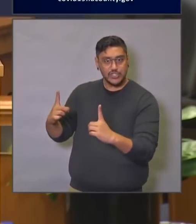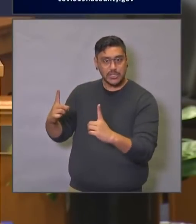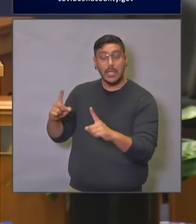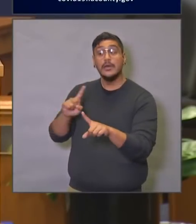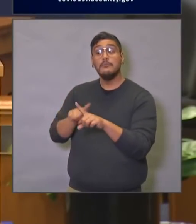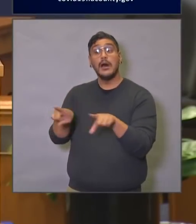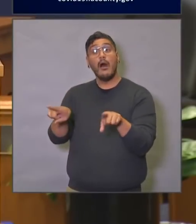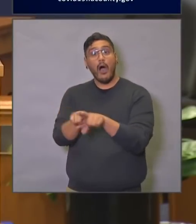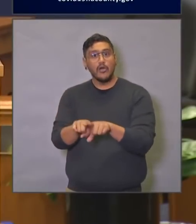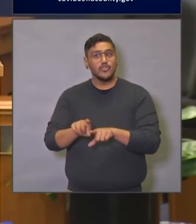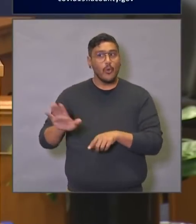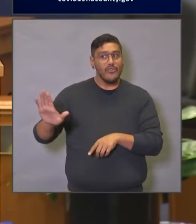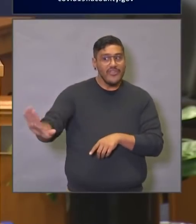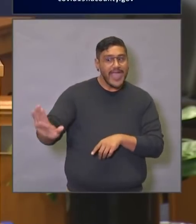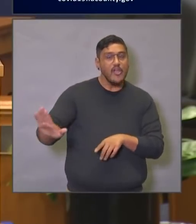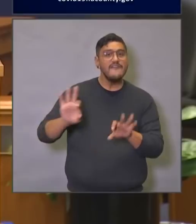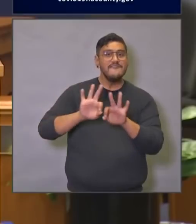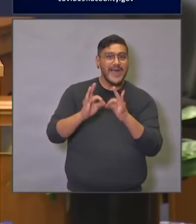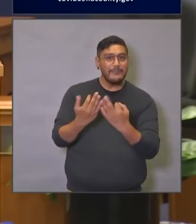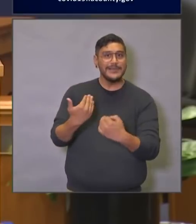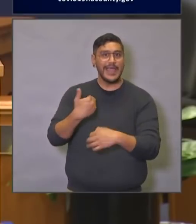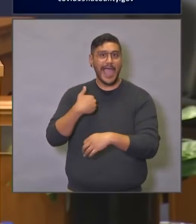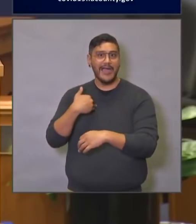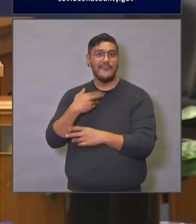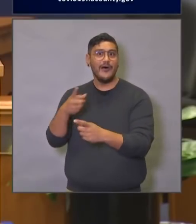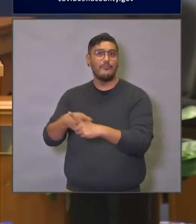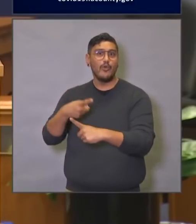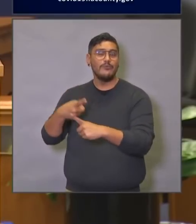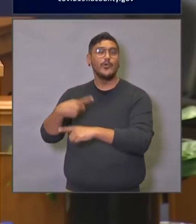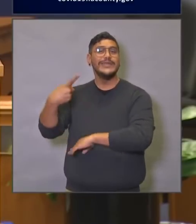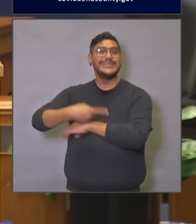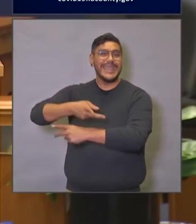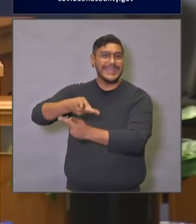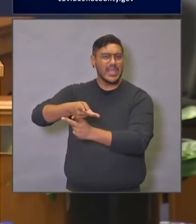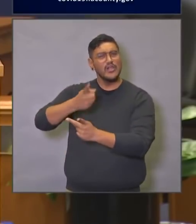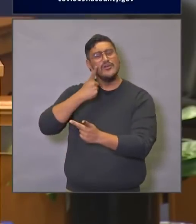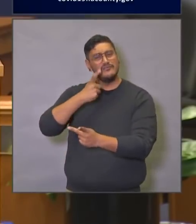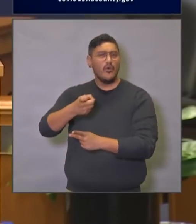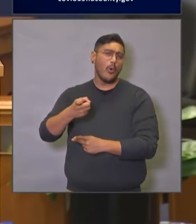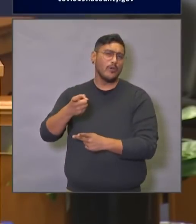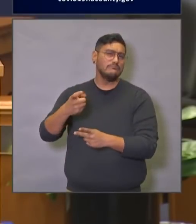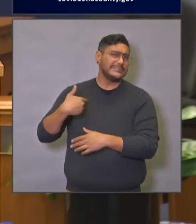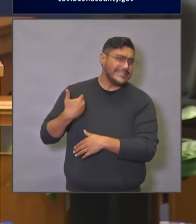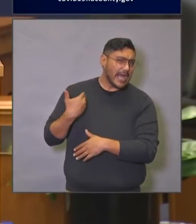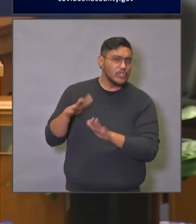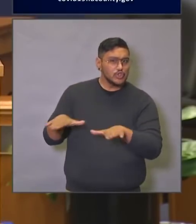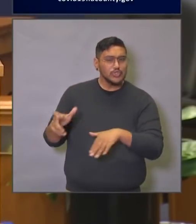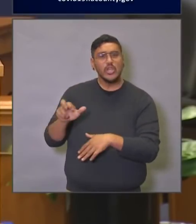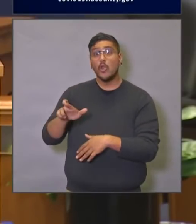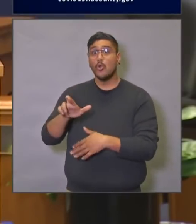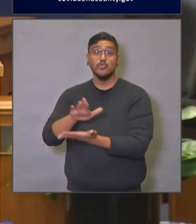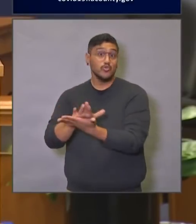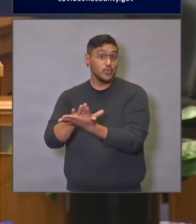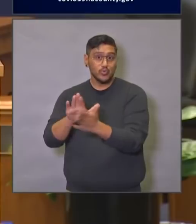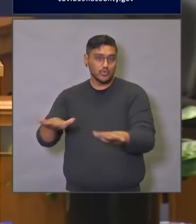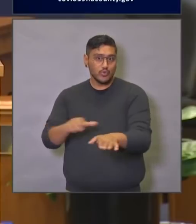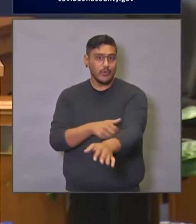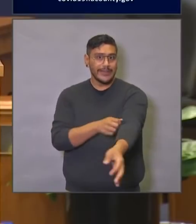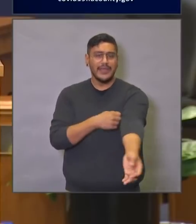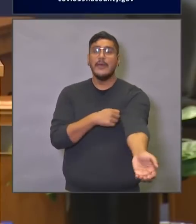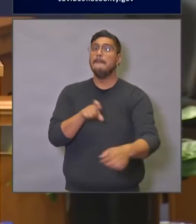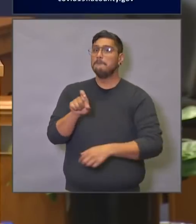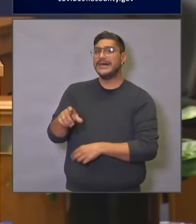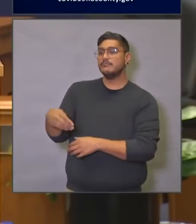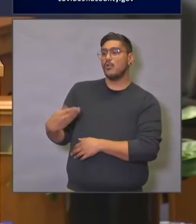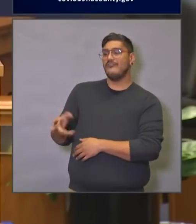have access to appropriate daycare, whether that's for younger children or school-age children. We do need to provide that level of a